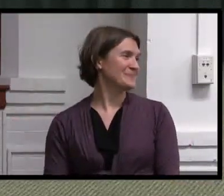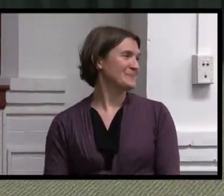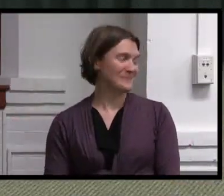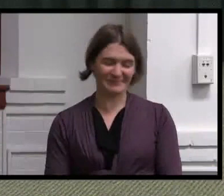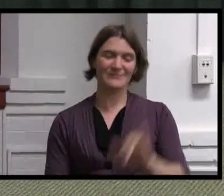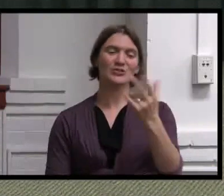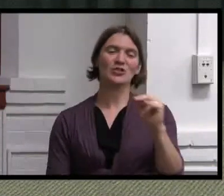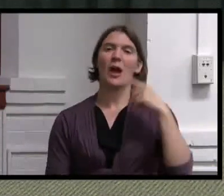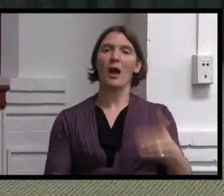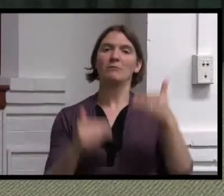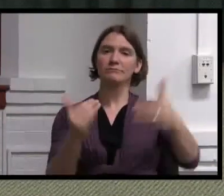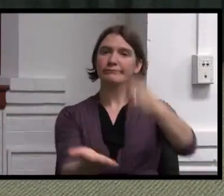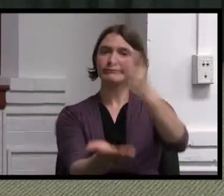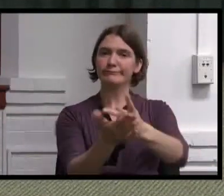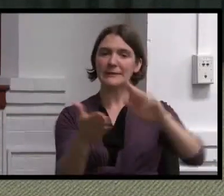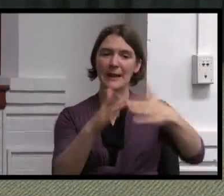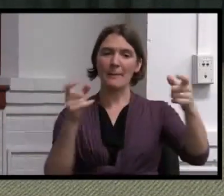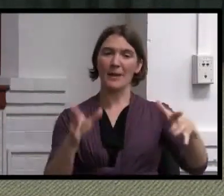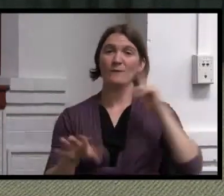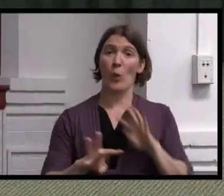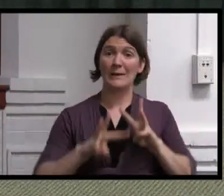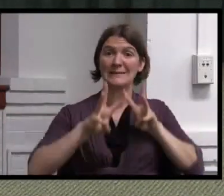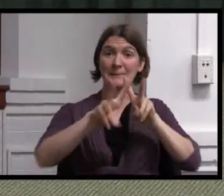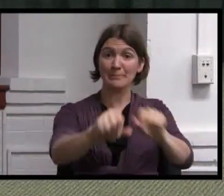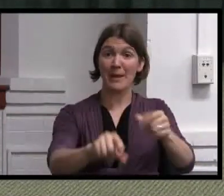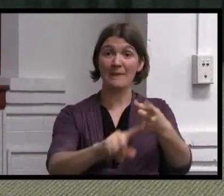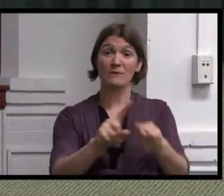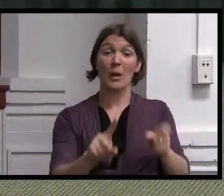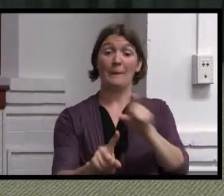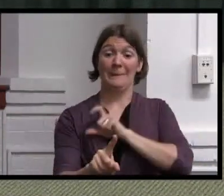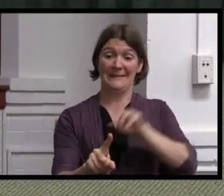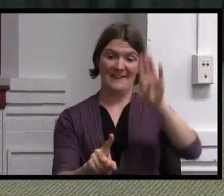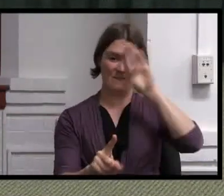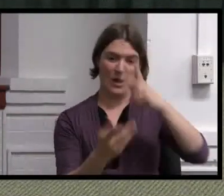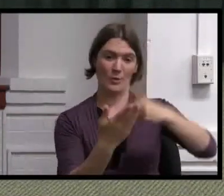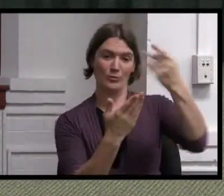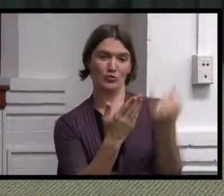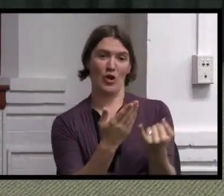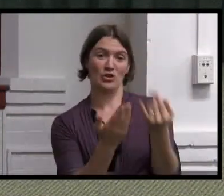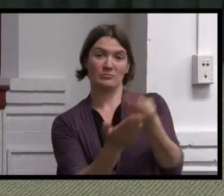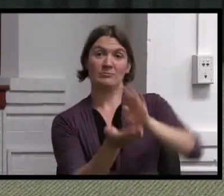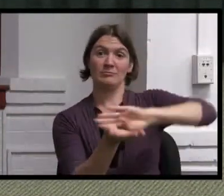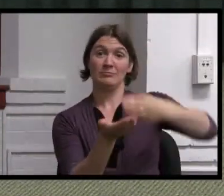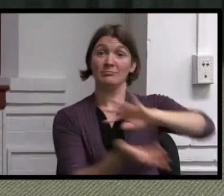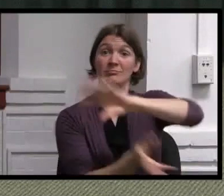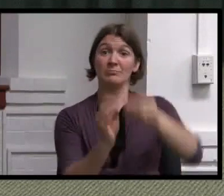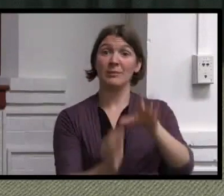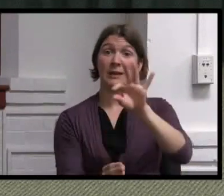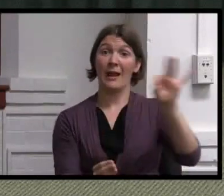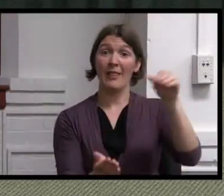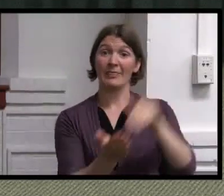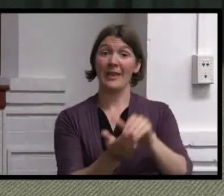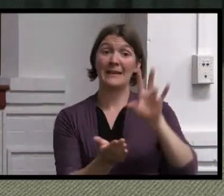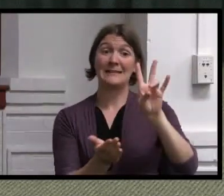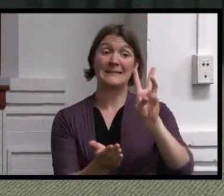To authorize the town manager to expend from the police fire facilities project bond fund